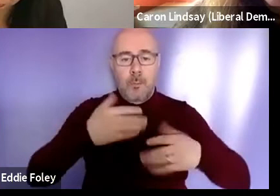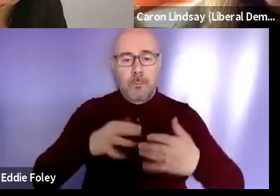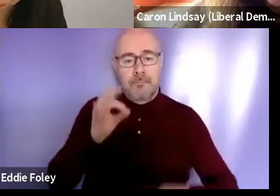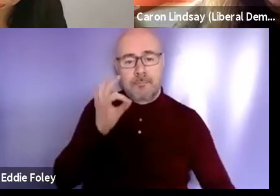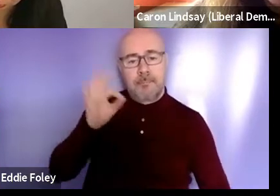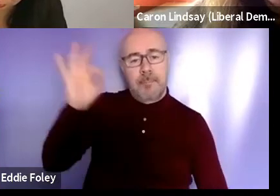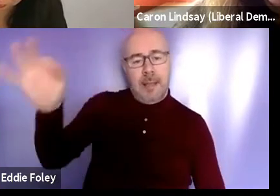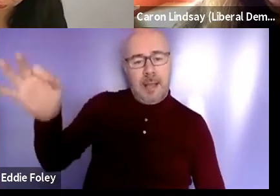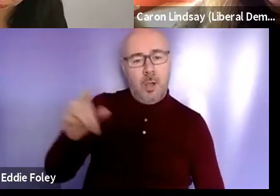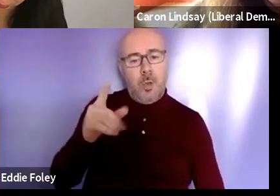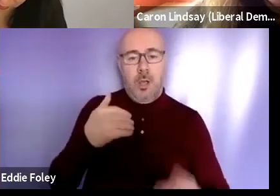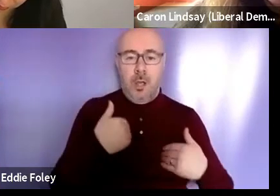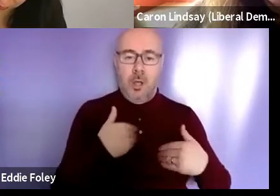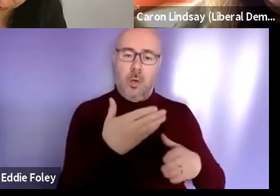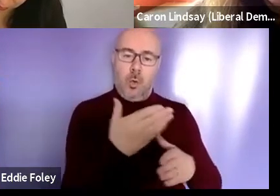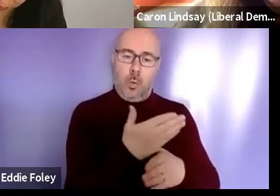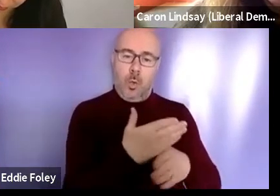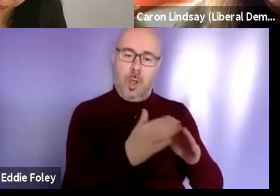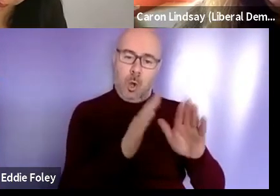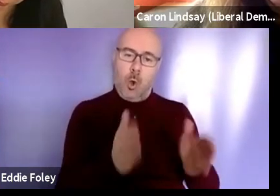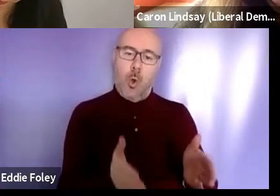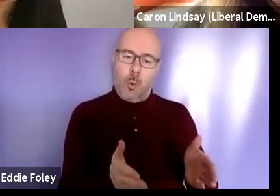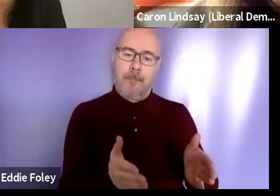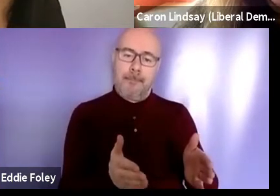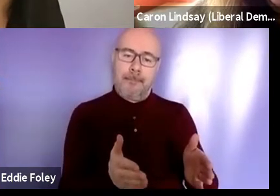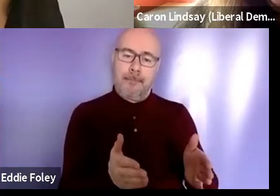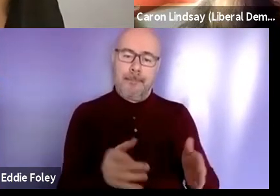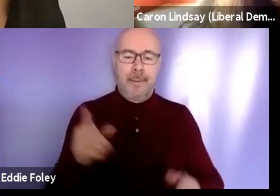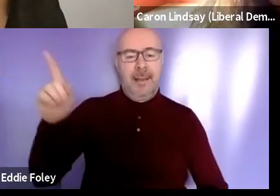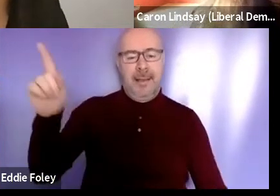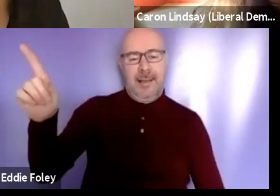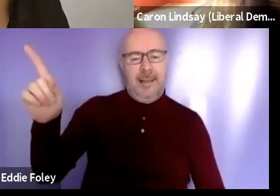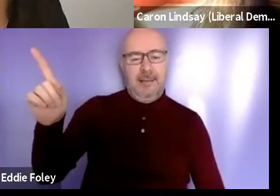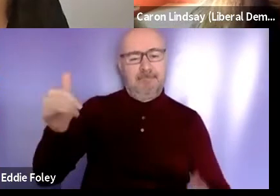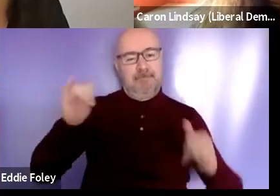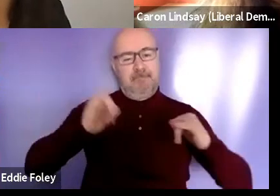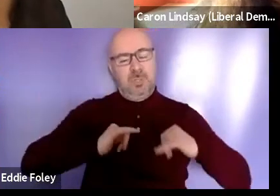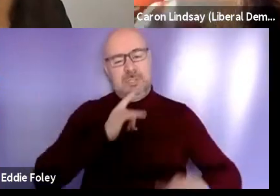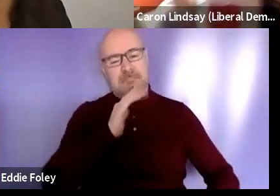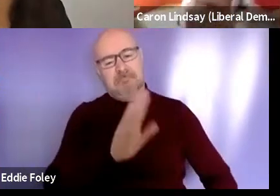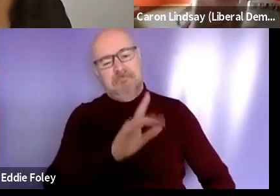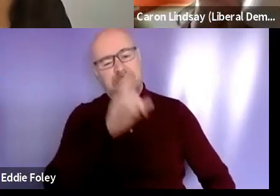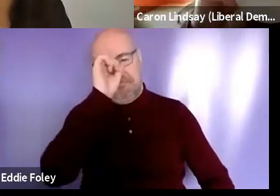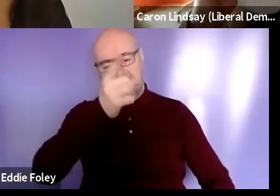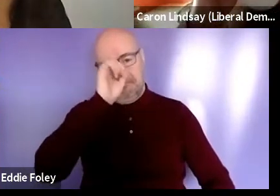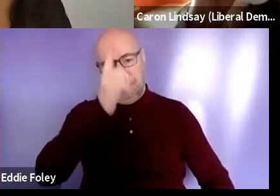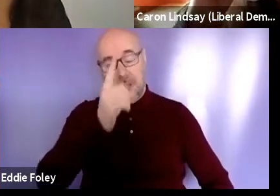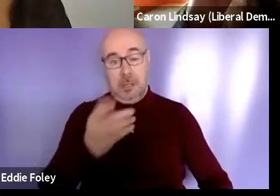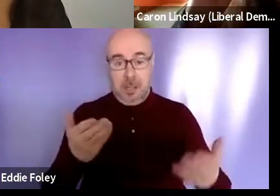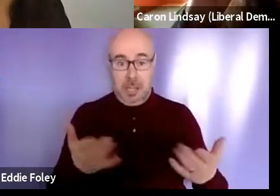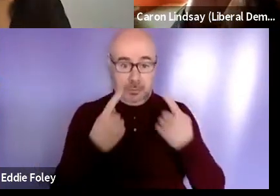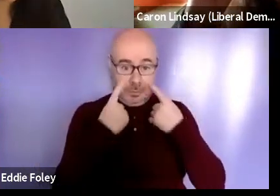attendance at meetings and been told it wasn't possible have been split between being really happy that it's now happening and being really